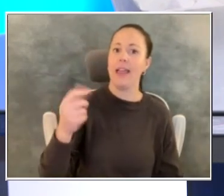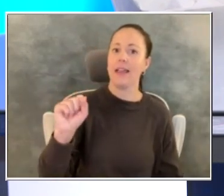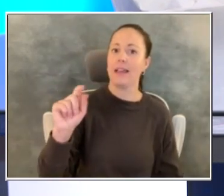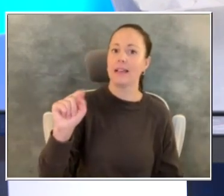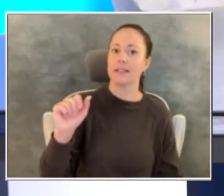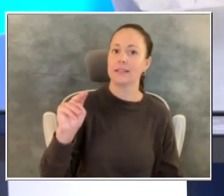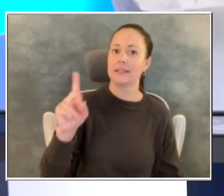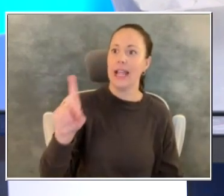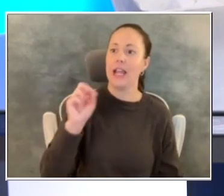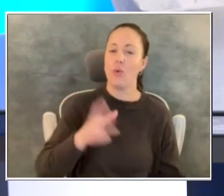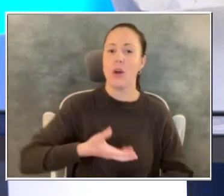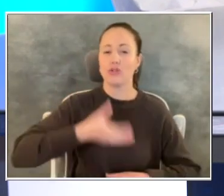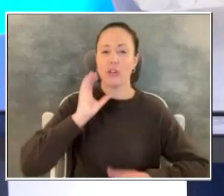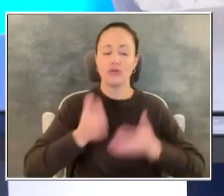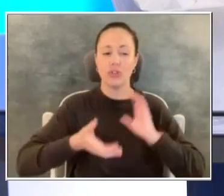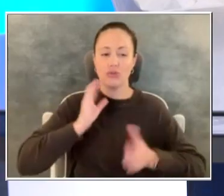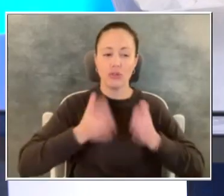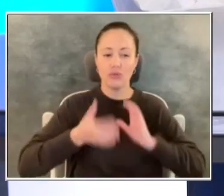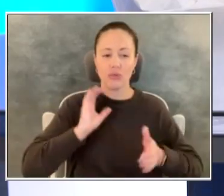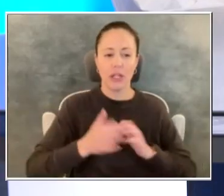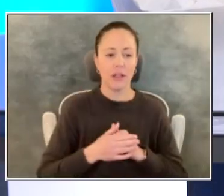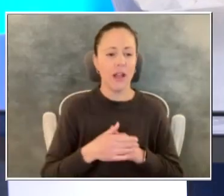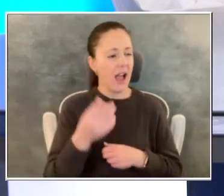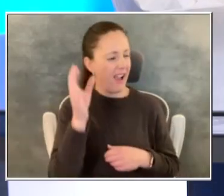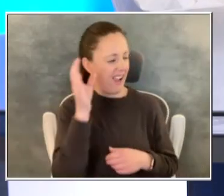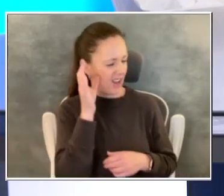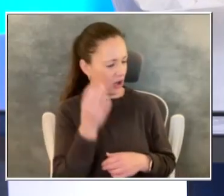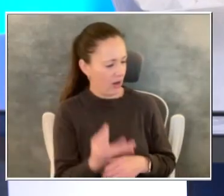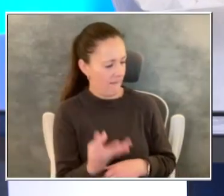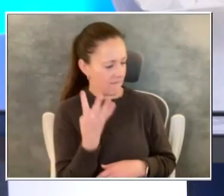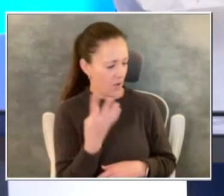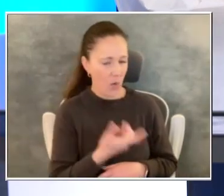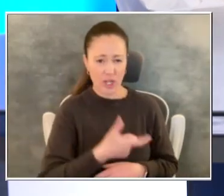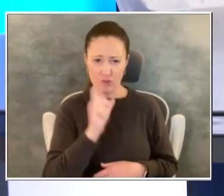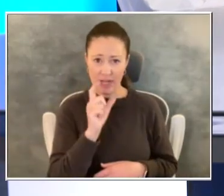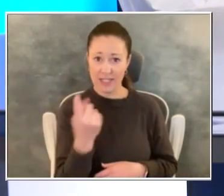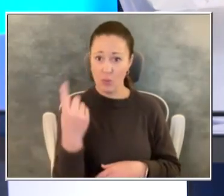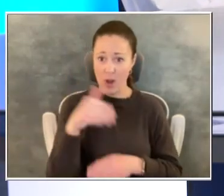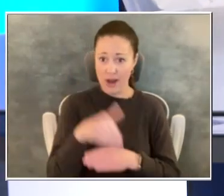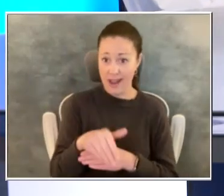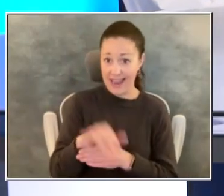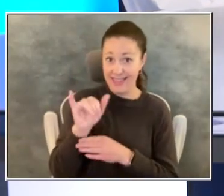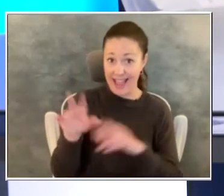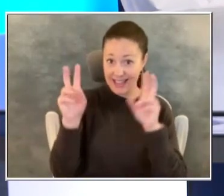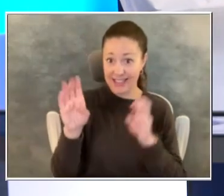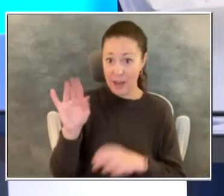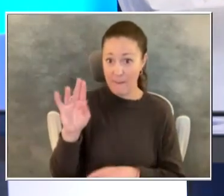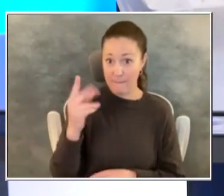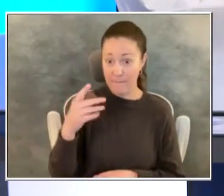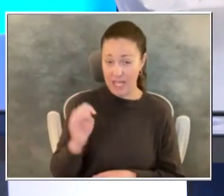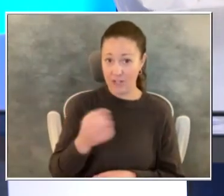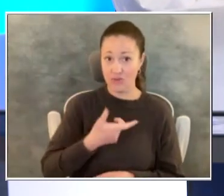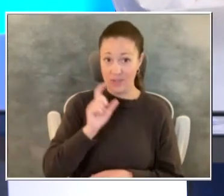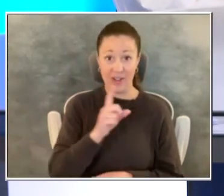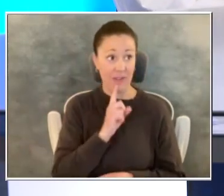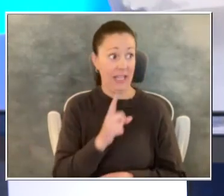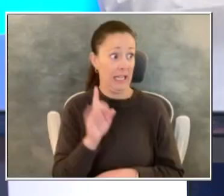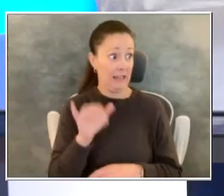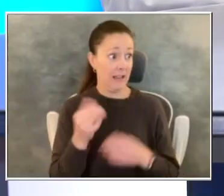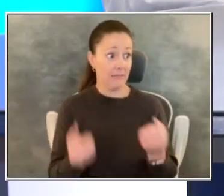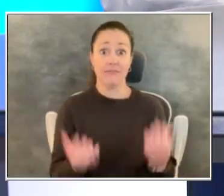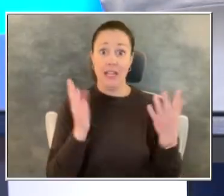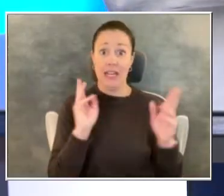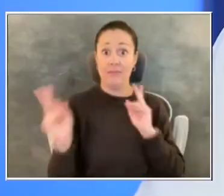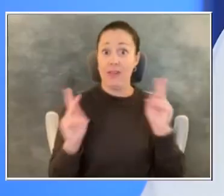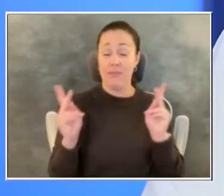the number I heard was like 4 drinks in one night is considered a binge drink. Which would cover a lot of people in America. Right, and